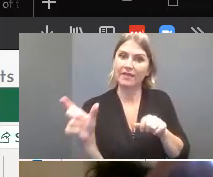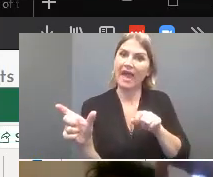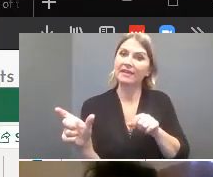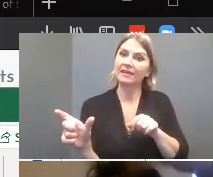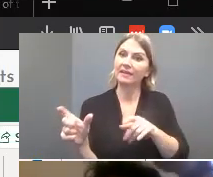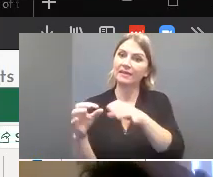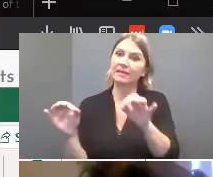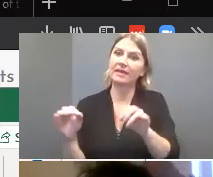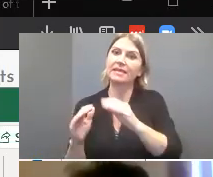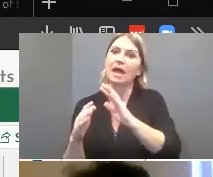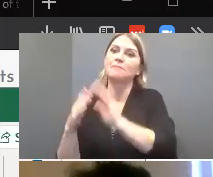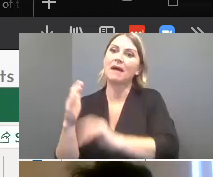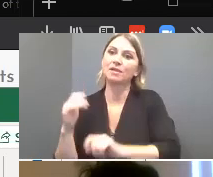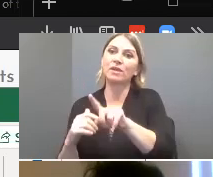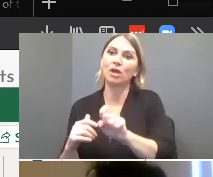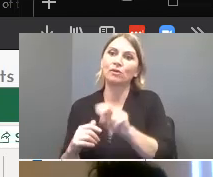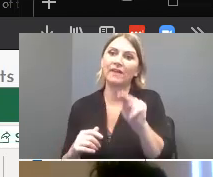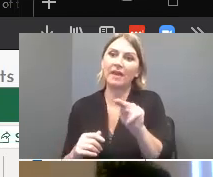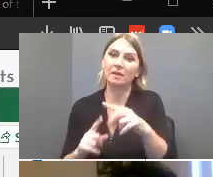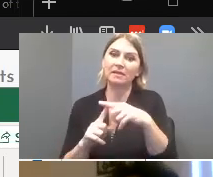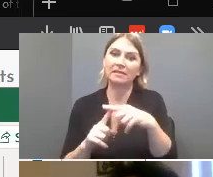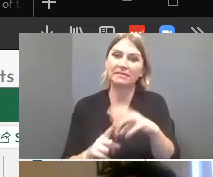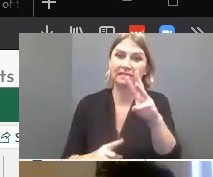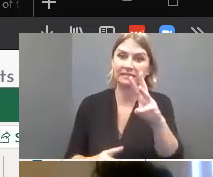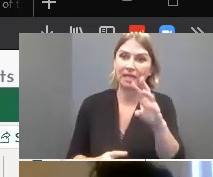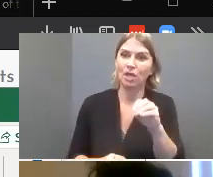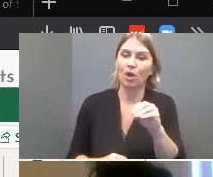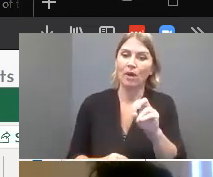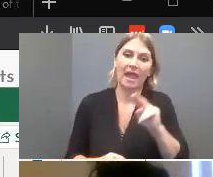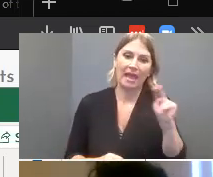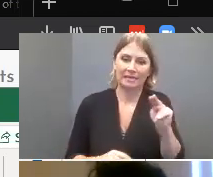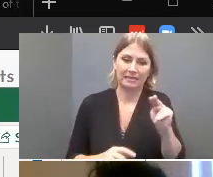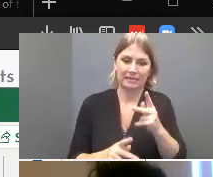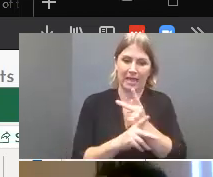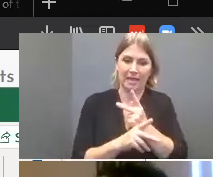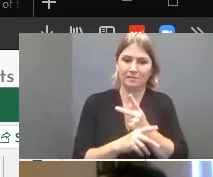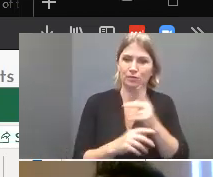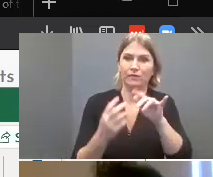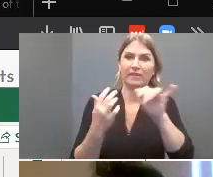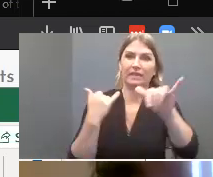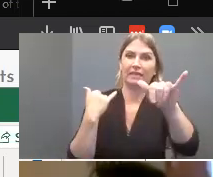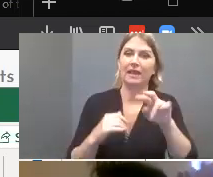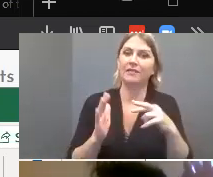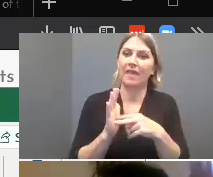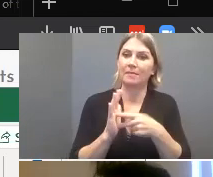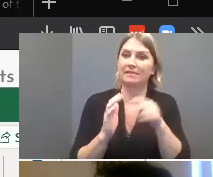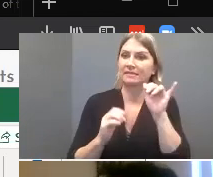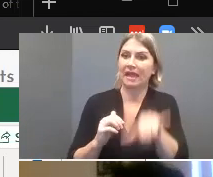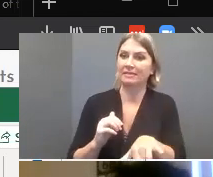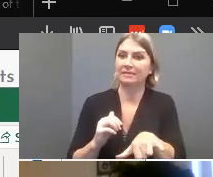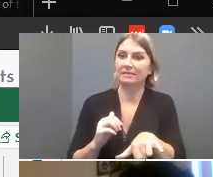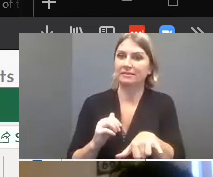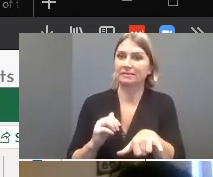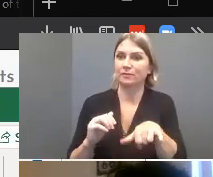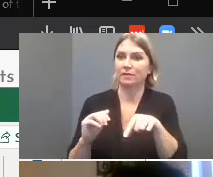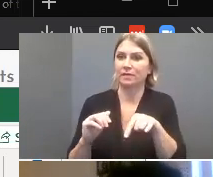is minus 100 of n plus of 6. If we say that n tends to infinity, then that means that it is basically minus